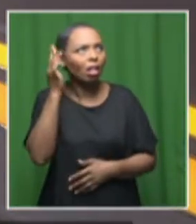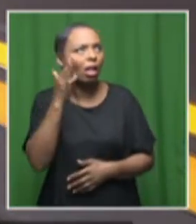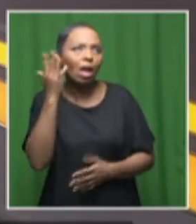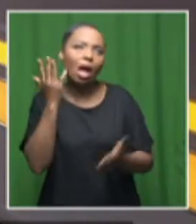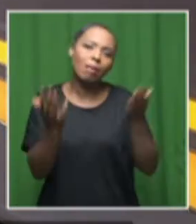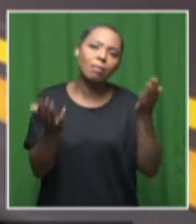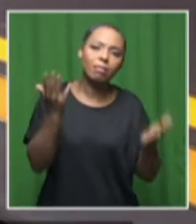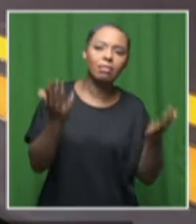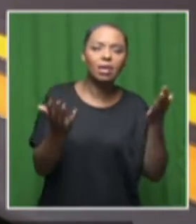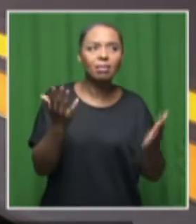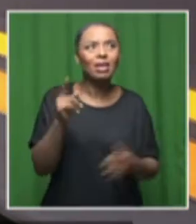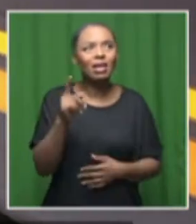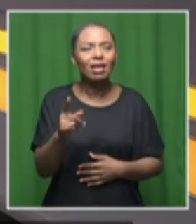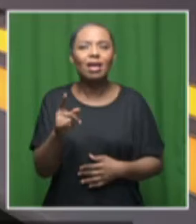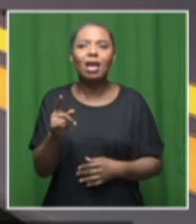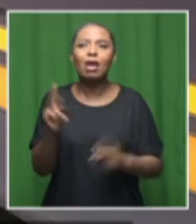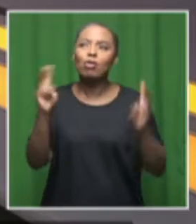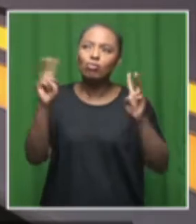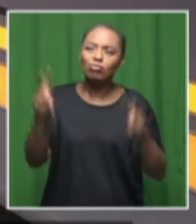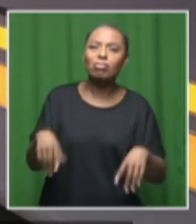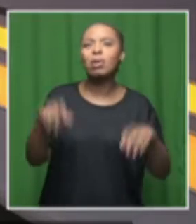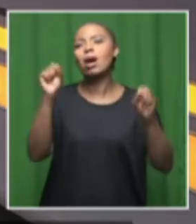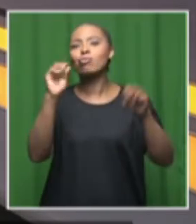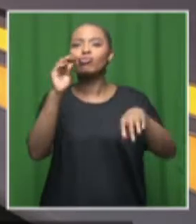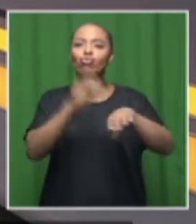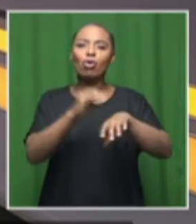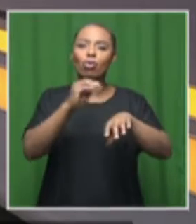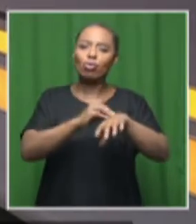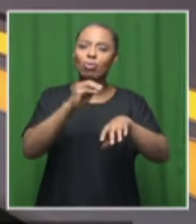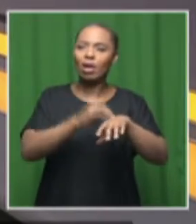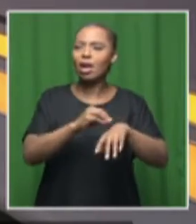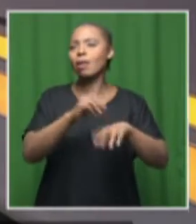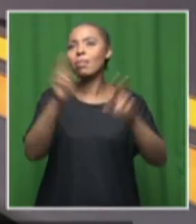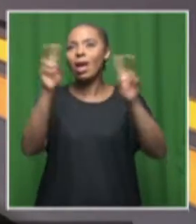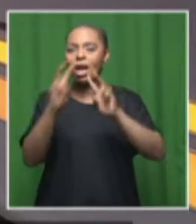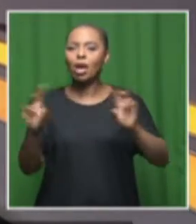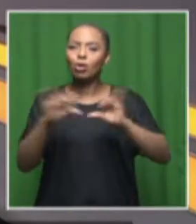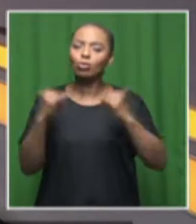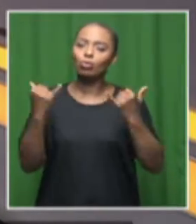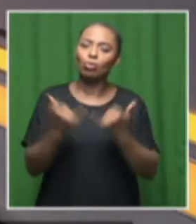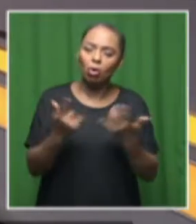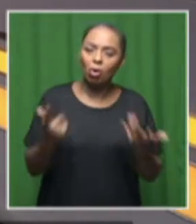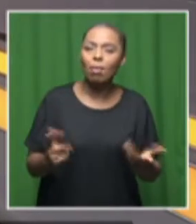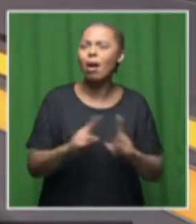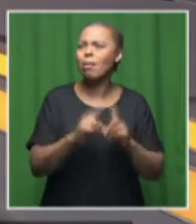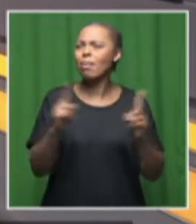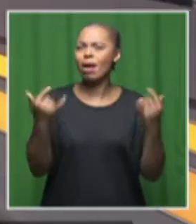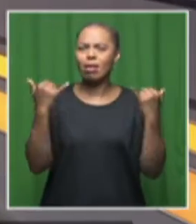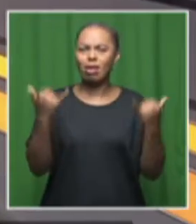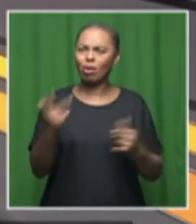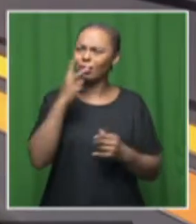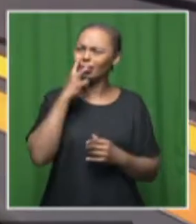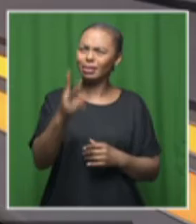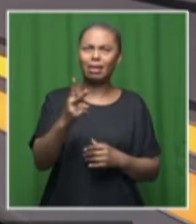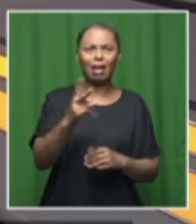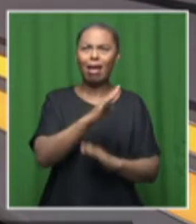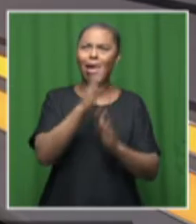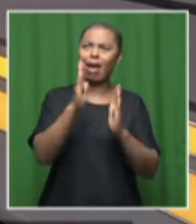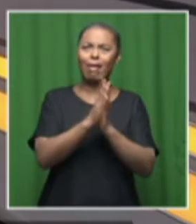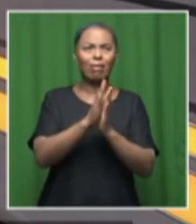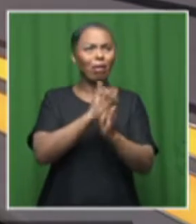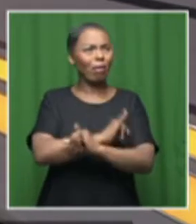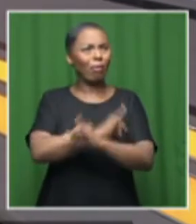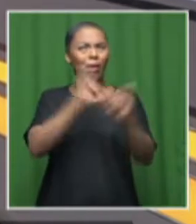because of the power situation with the Eskom power cuts, but seemingly the situation is actually deteriorating.